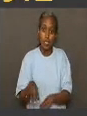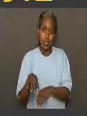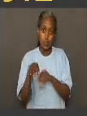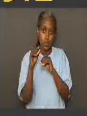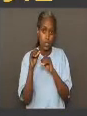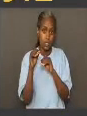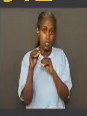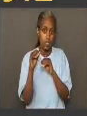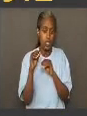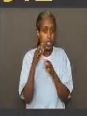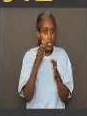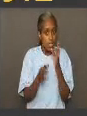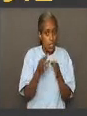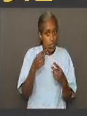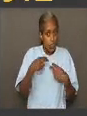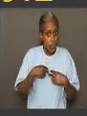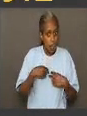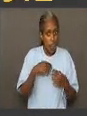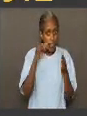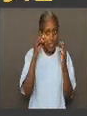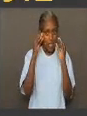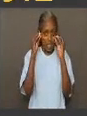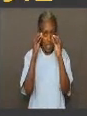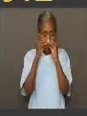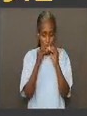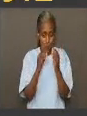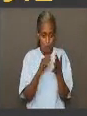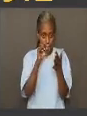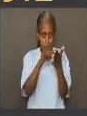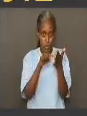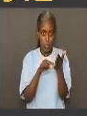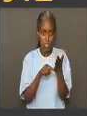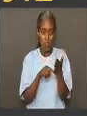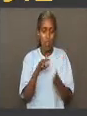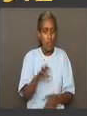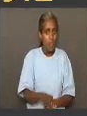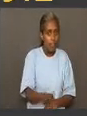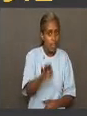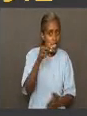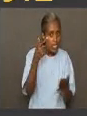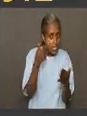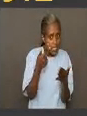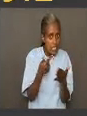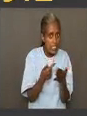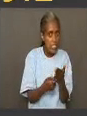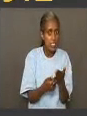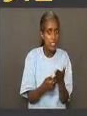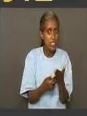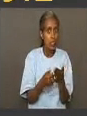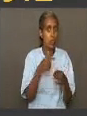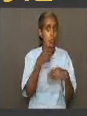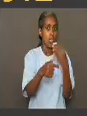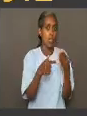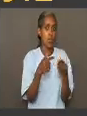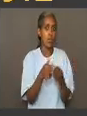Students, if you have a calculator, then you can find this to be